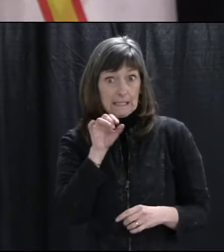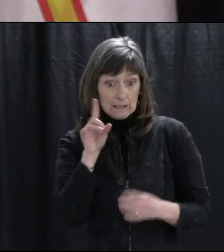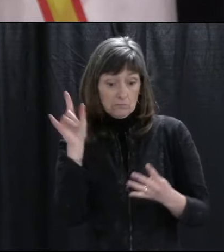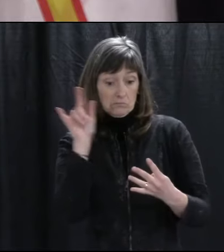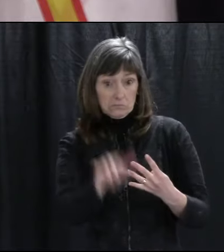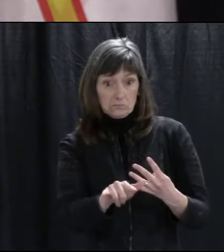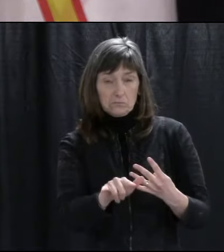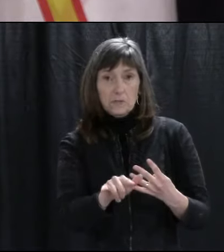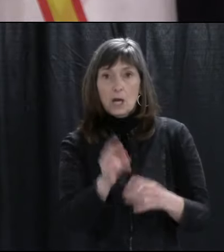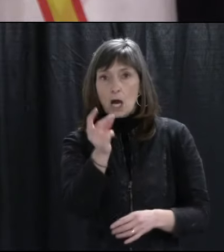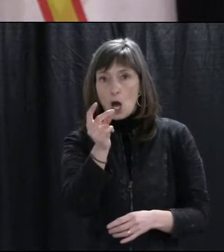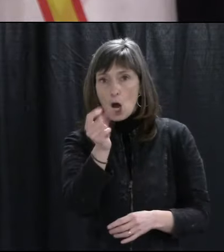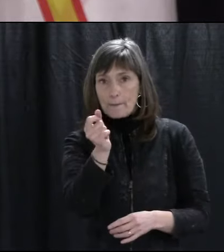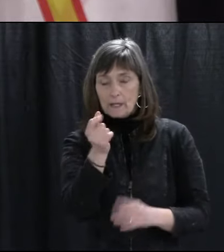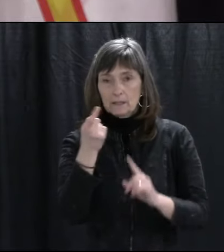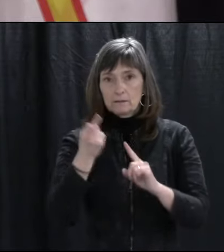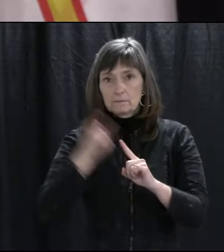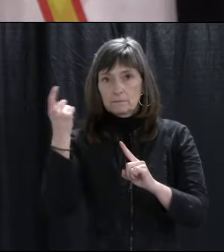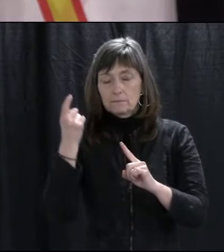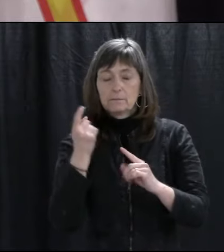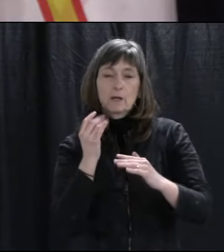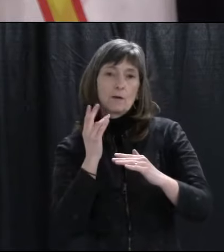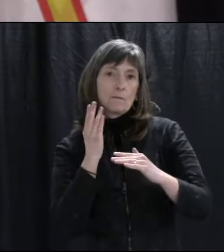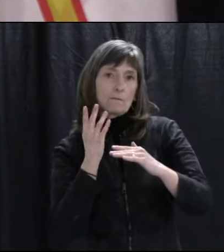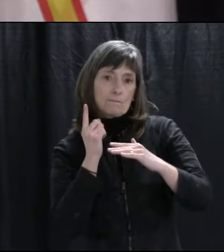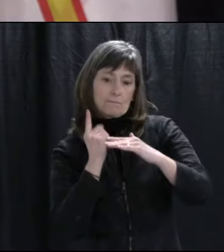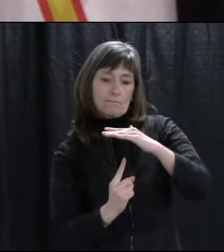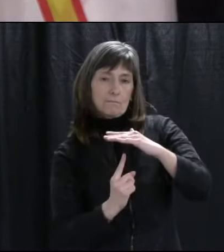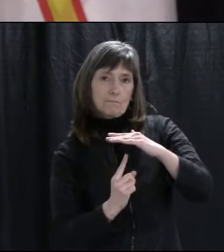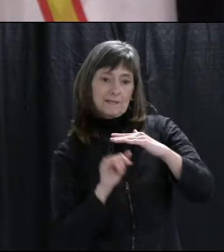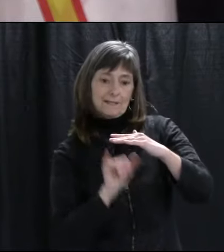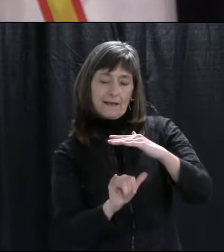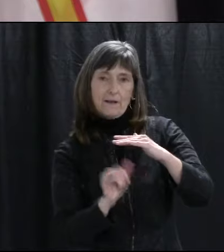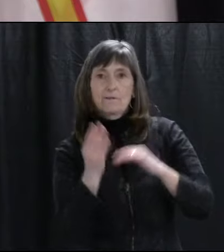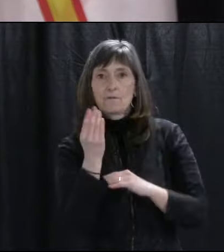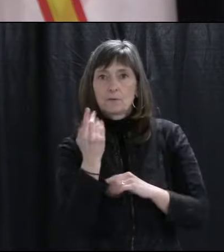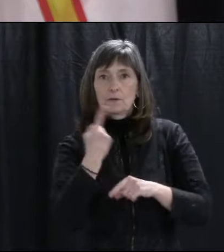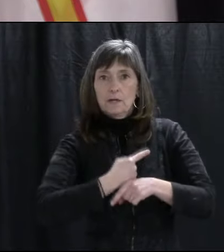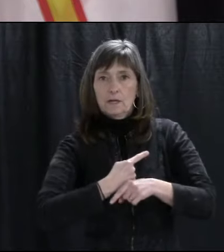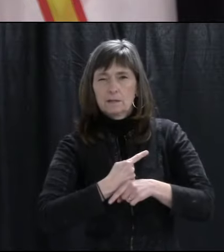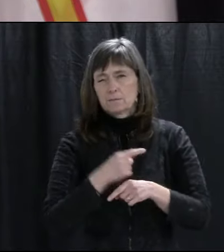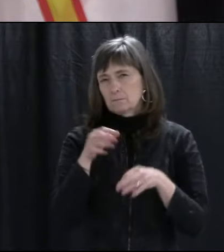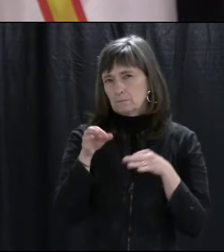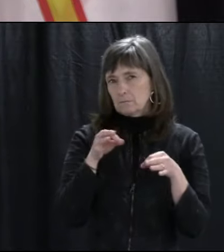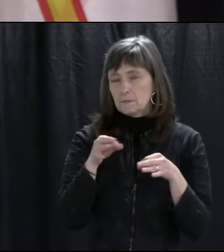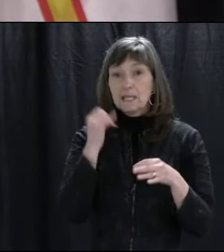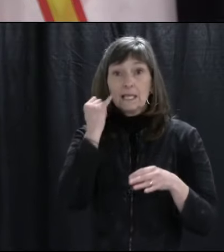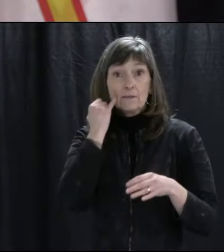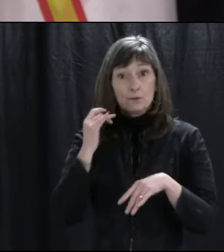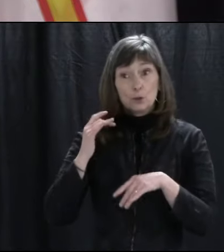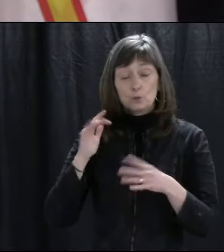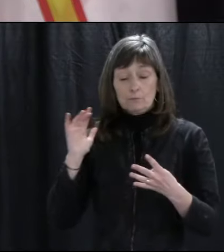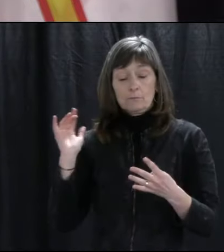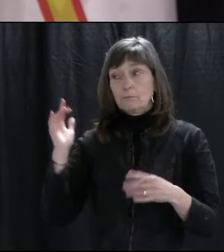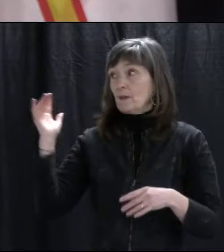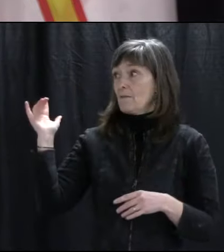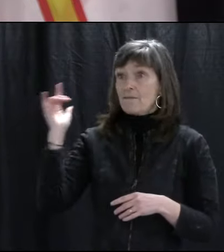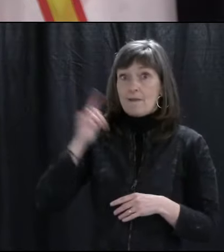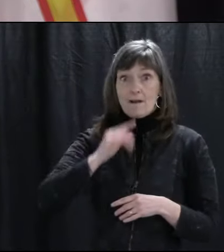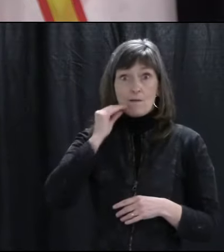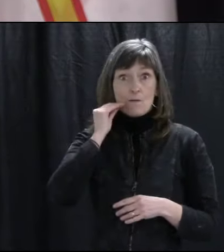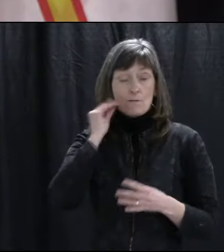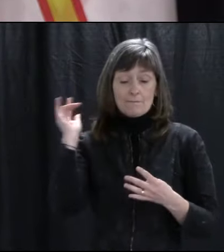immediately self-isolate for 14 days. But I want to explain this a little bit. If you come into an international airport and you have to